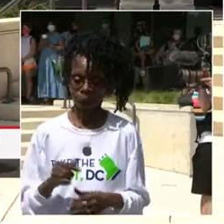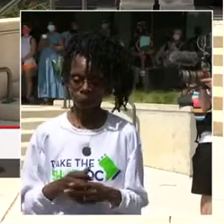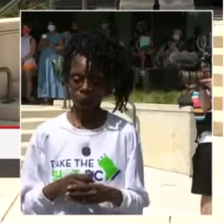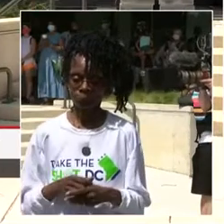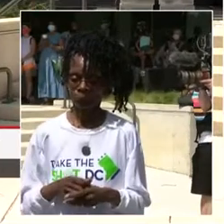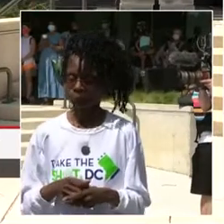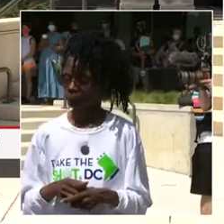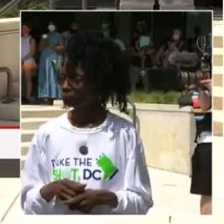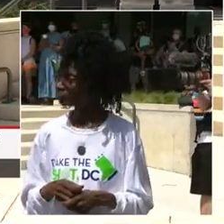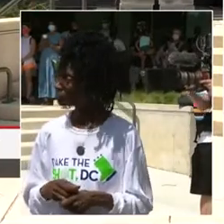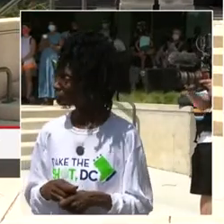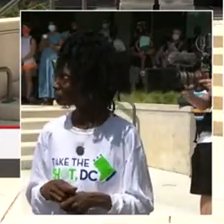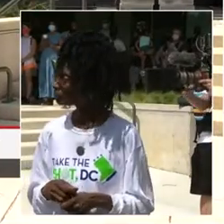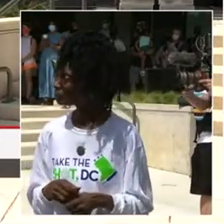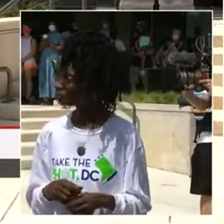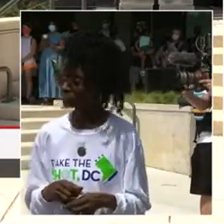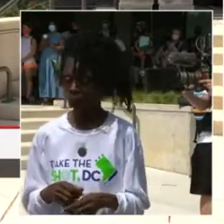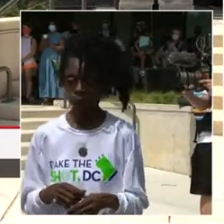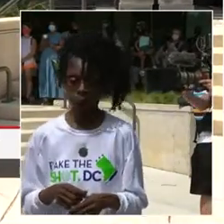Thank you, Madam Mayor.